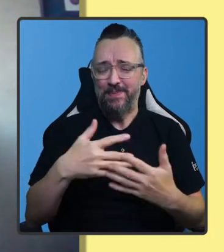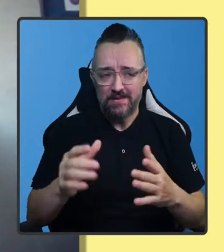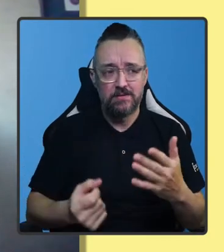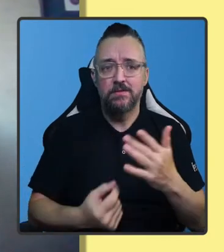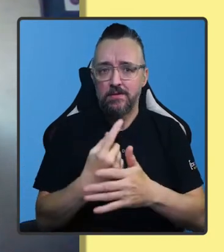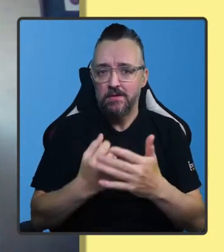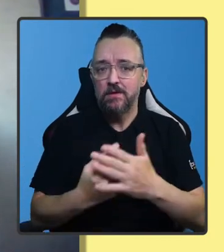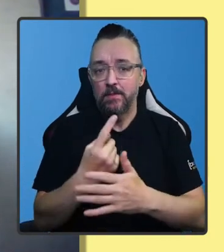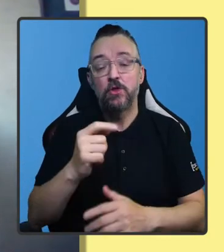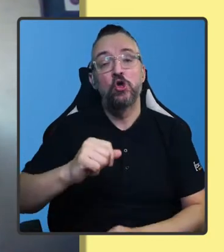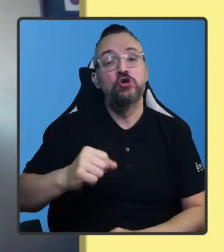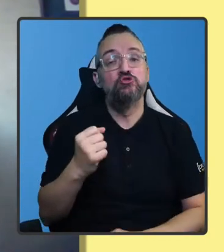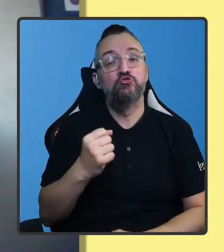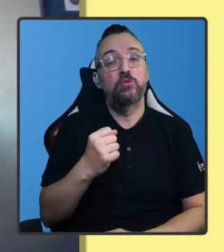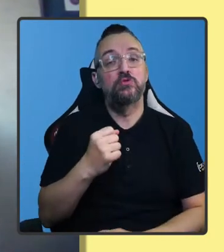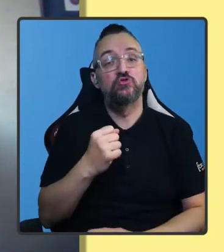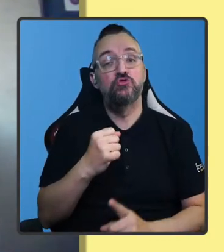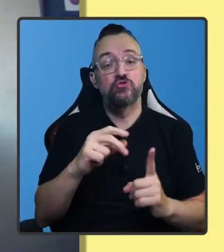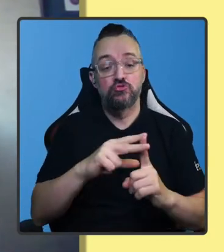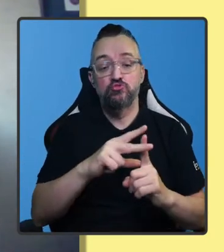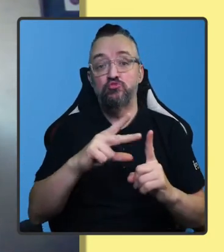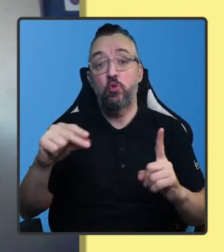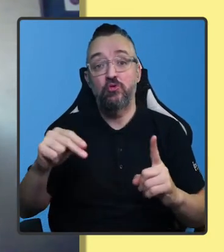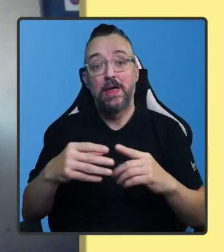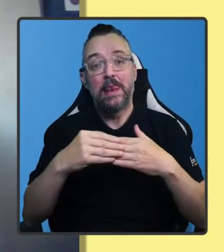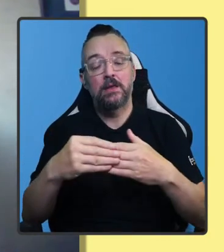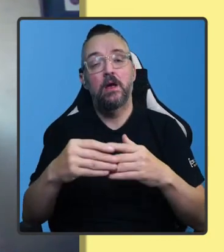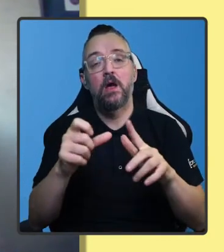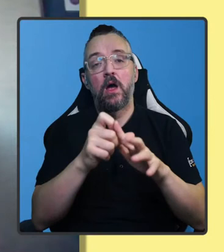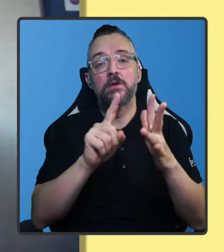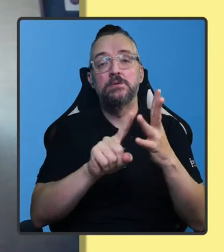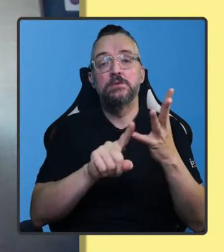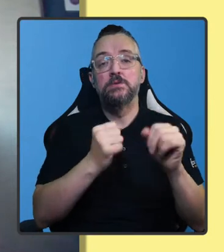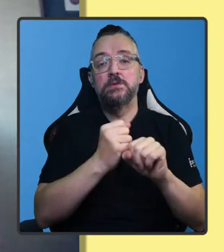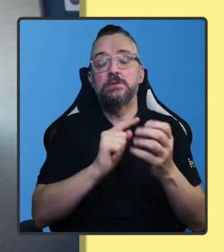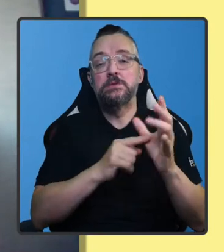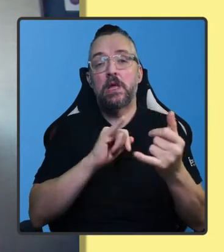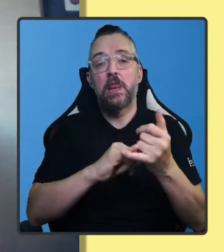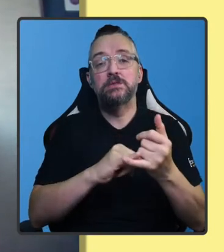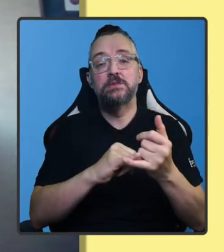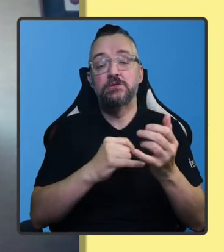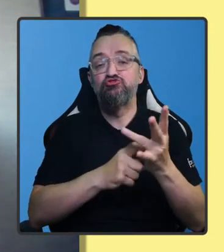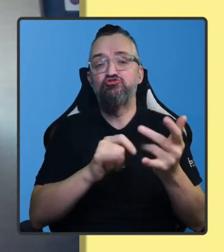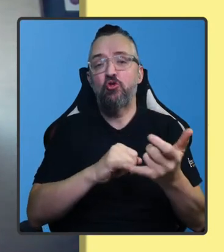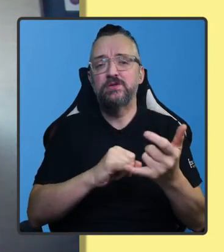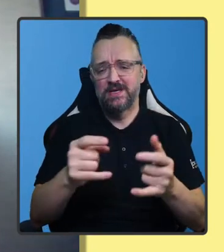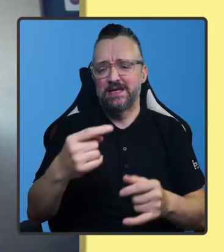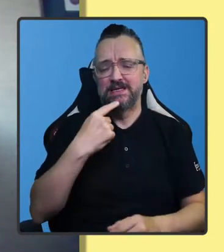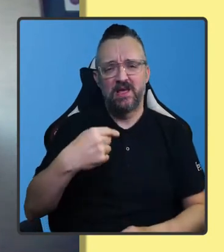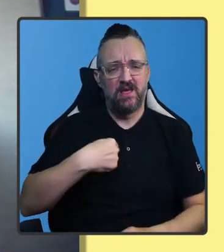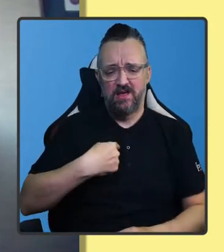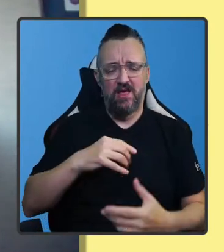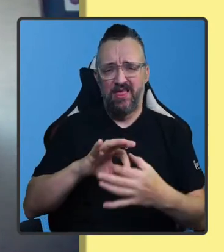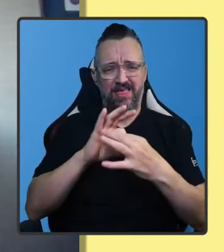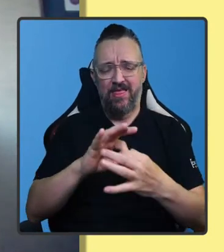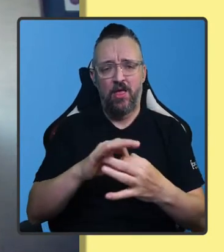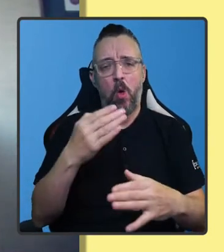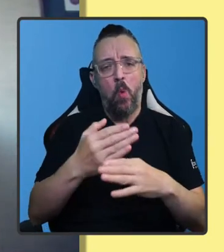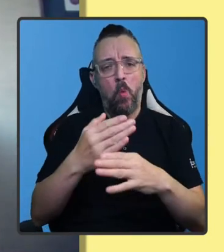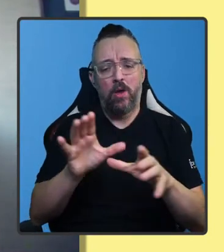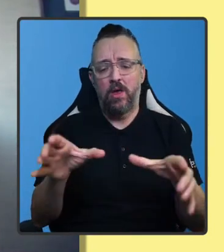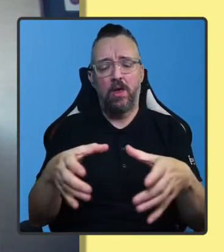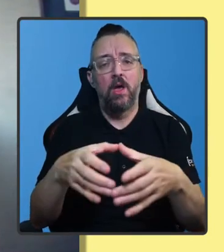Scottish Tory leader Douglas Ross claims our party is out of touch with working class communities in Scotland. And then we learn